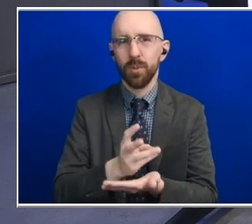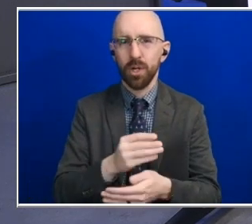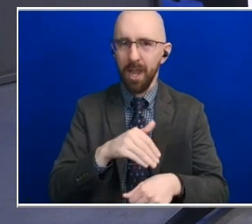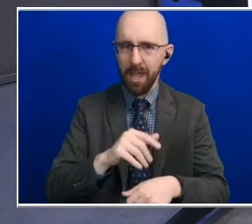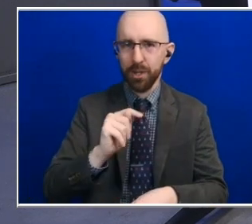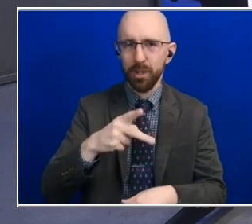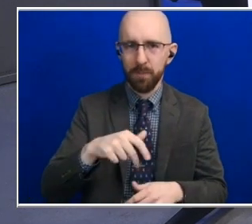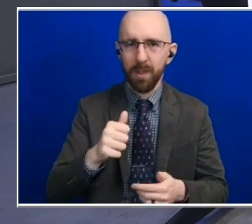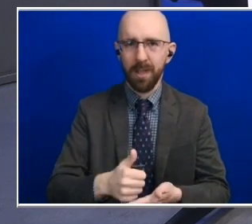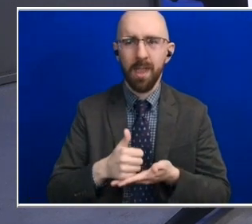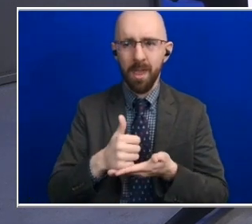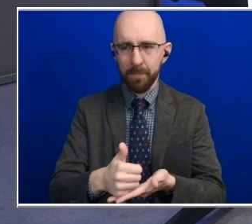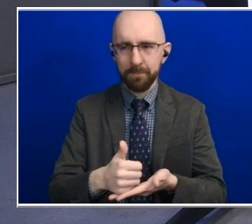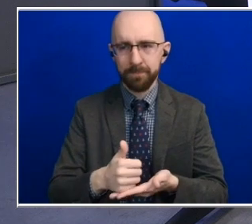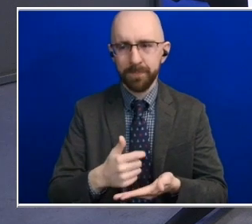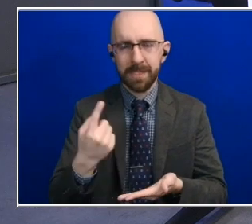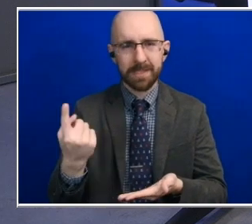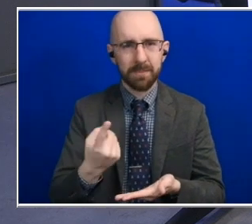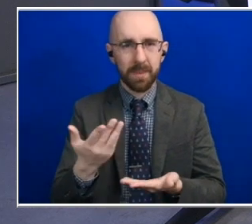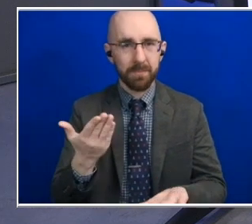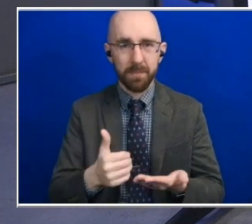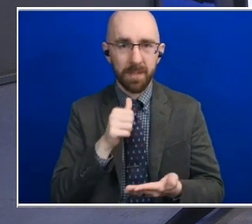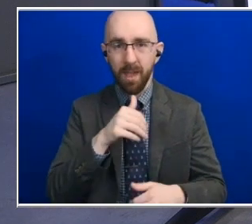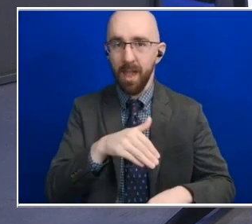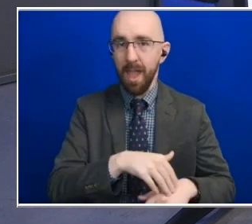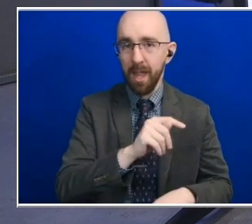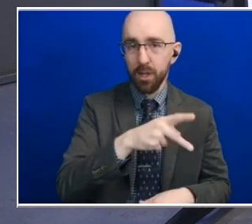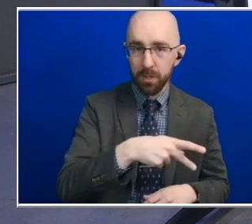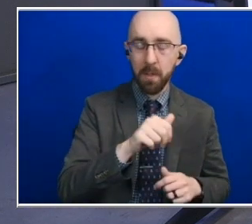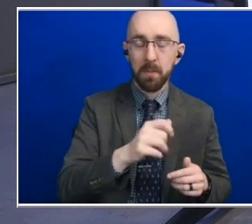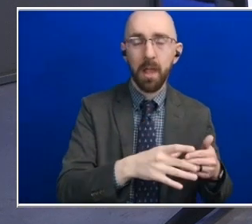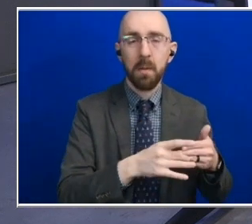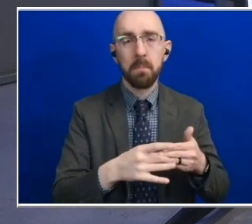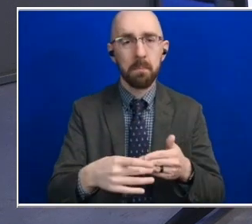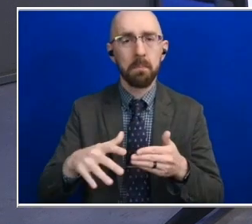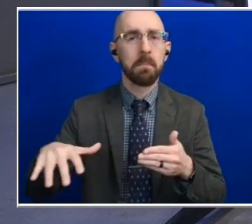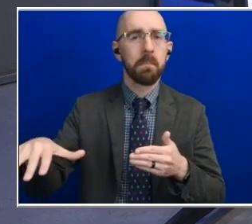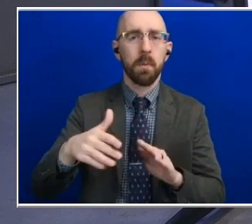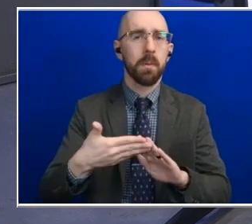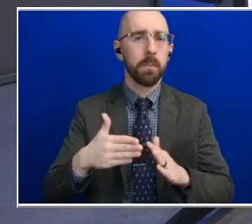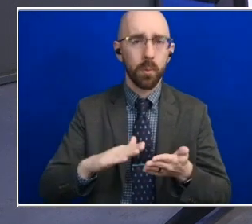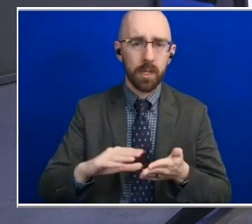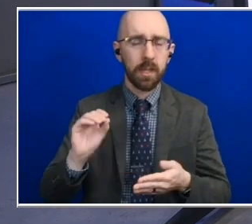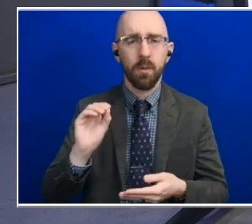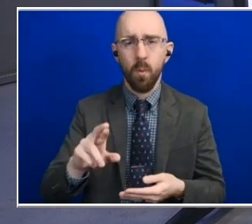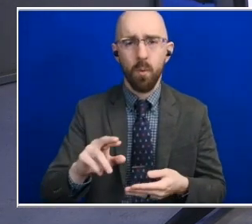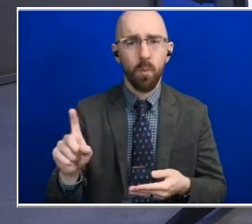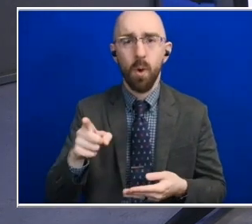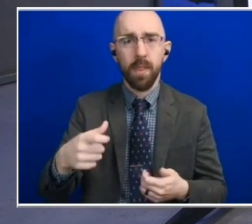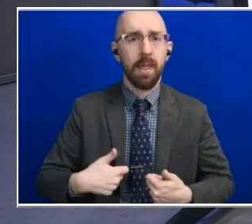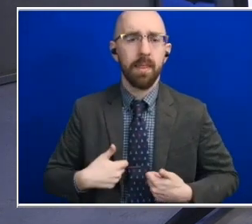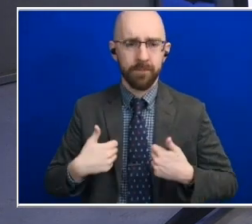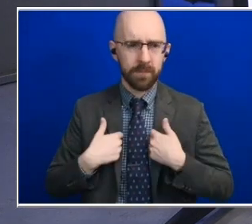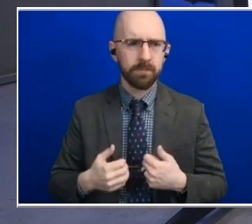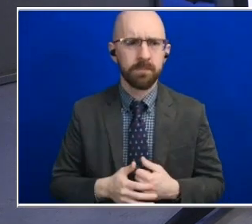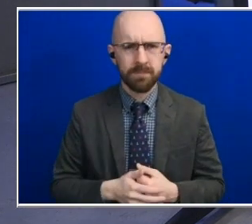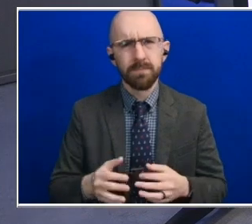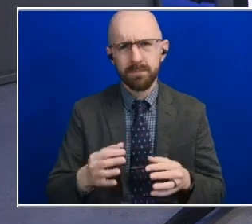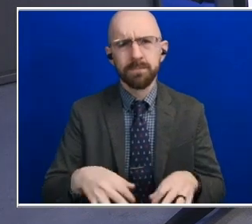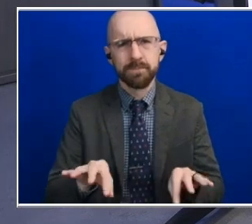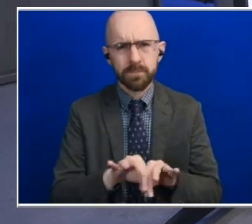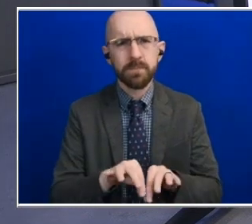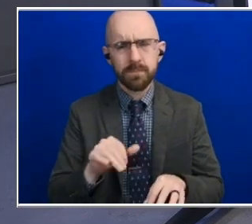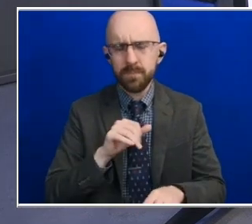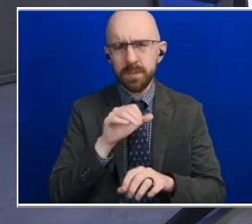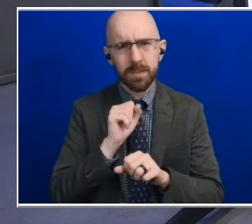to something that may not be at Turning Point, but that may be out in the community here or where they live. That is so important, and I really do love